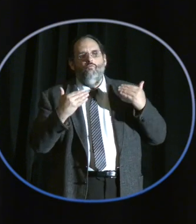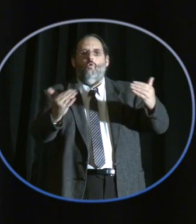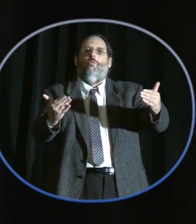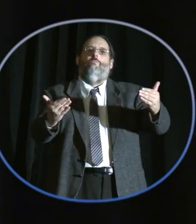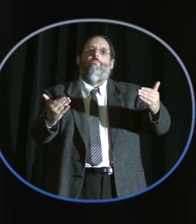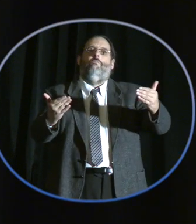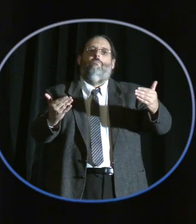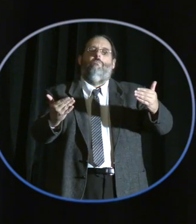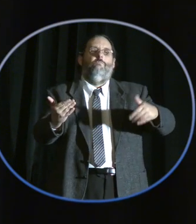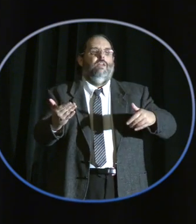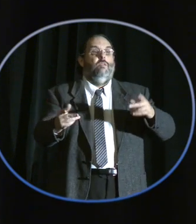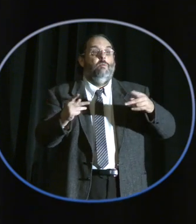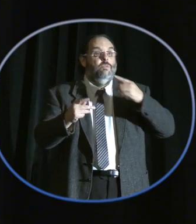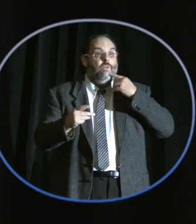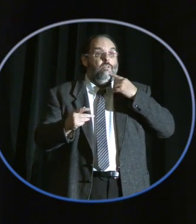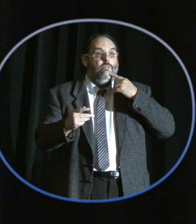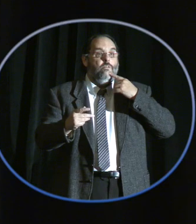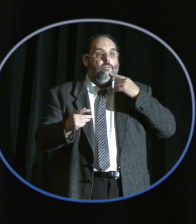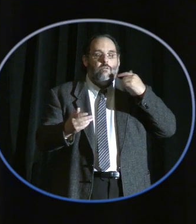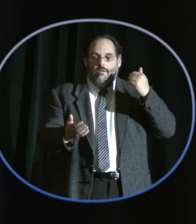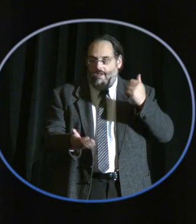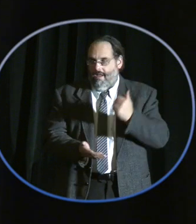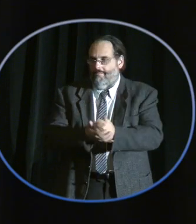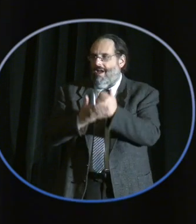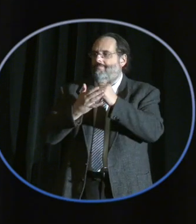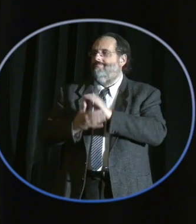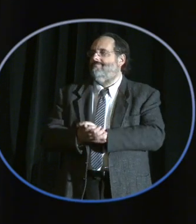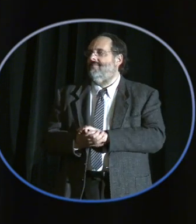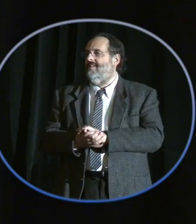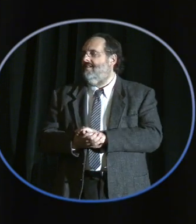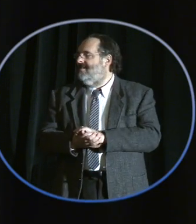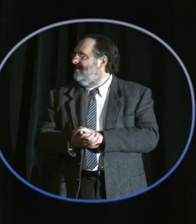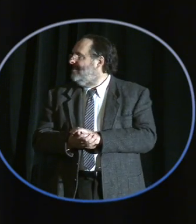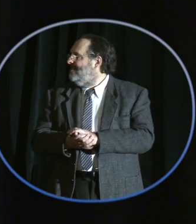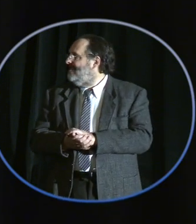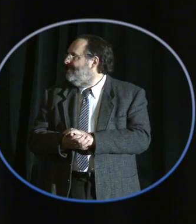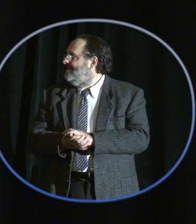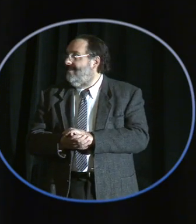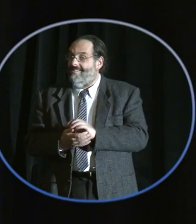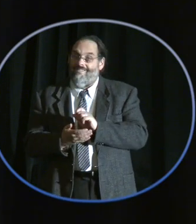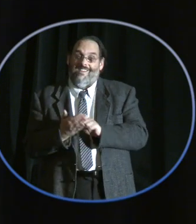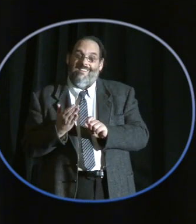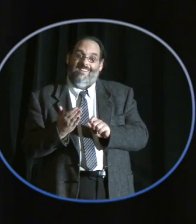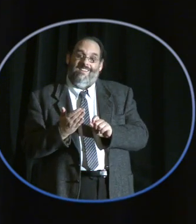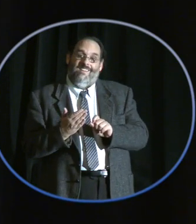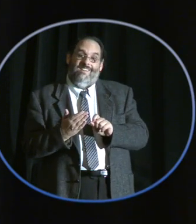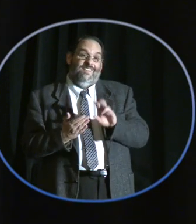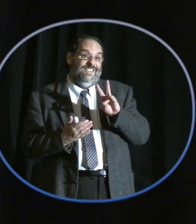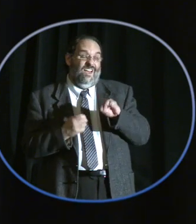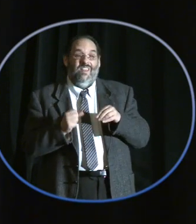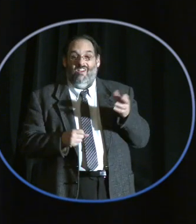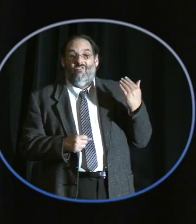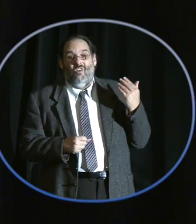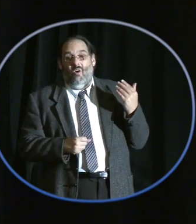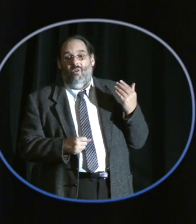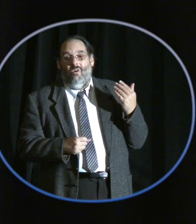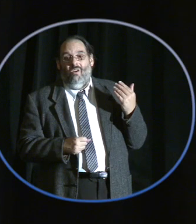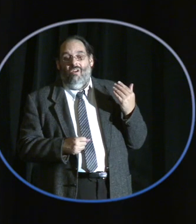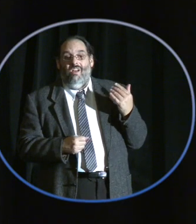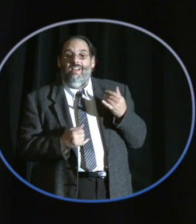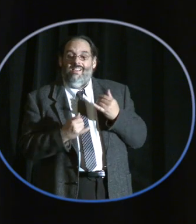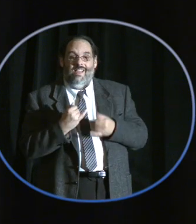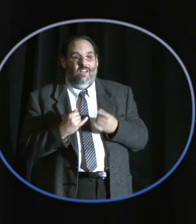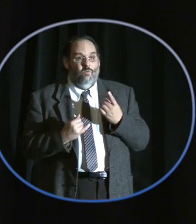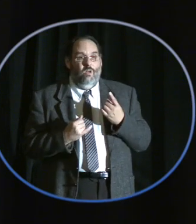forward. And the people said, amen. Now, these were written like 70 years ago, so listen to this